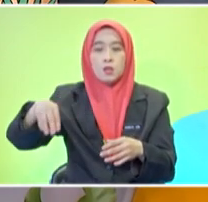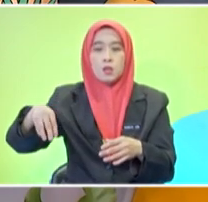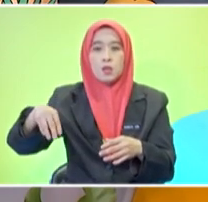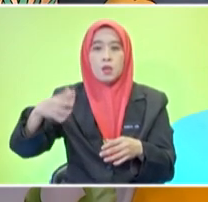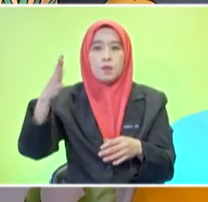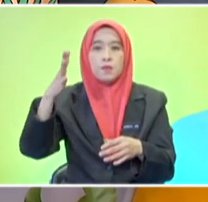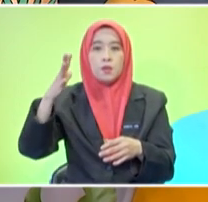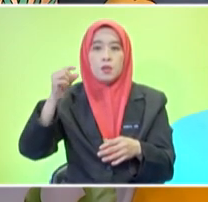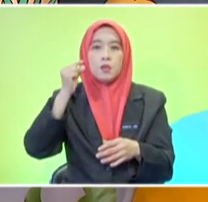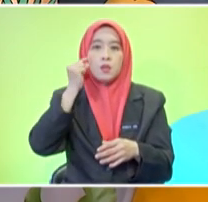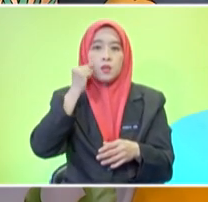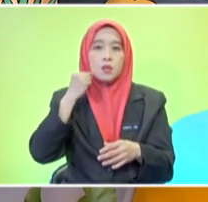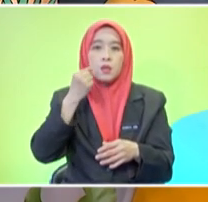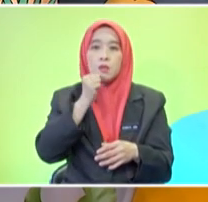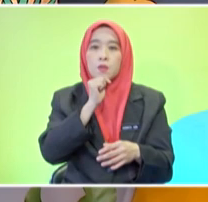in each